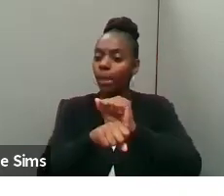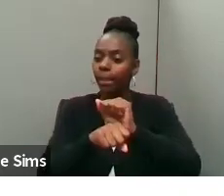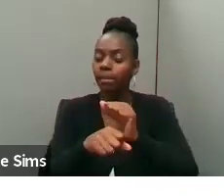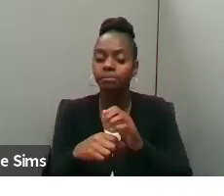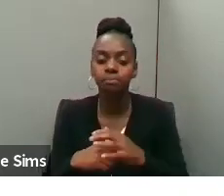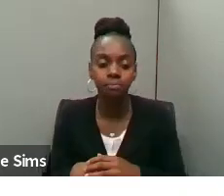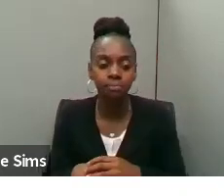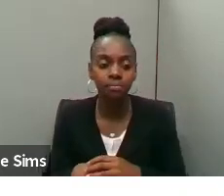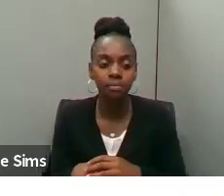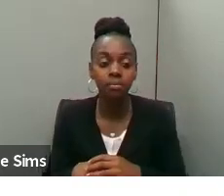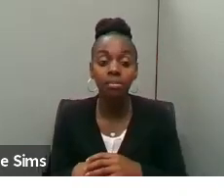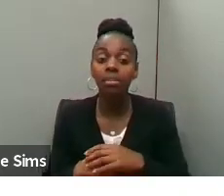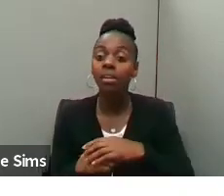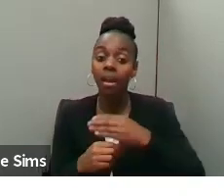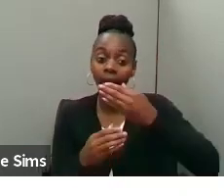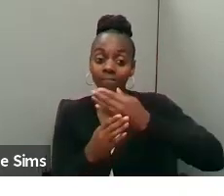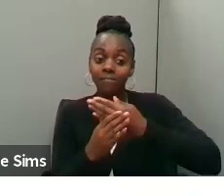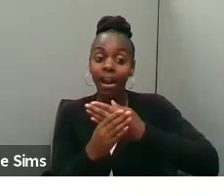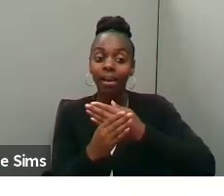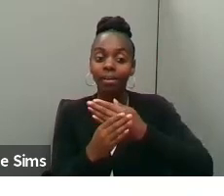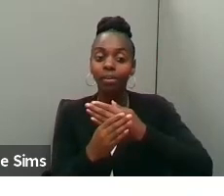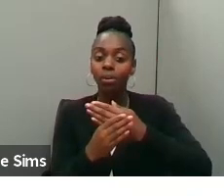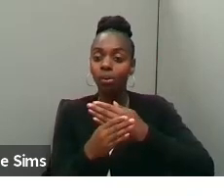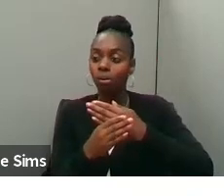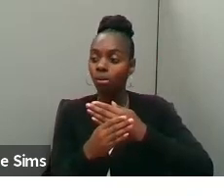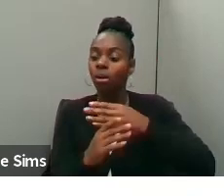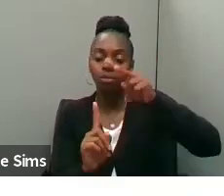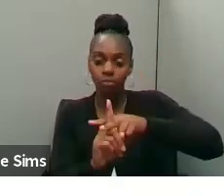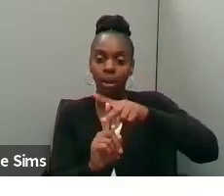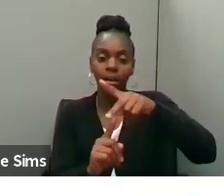a complaint with the Department of Fair Employment and Housing.